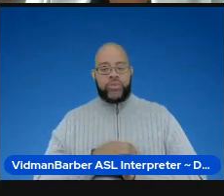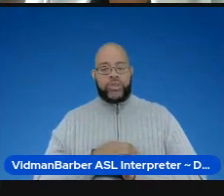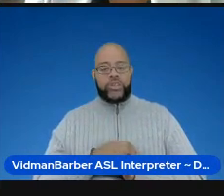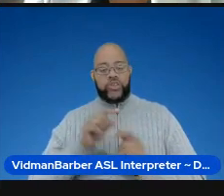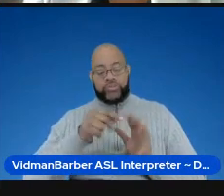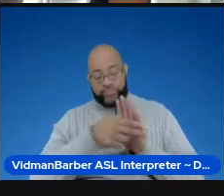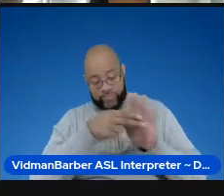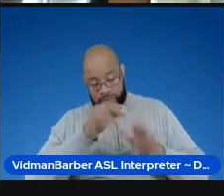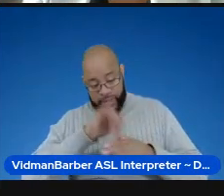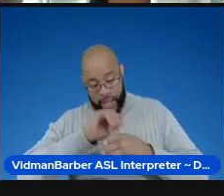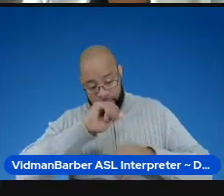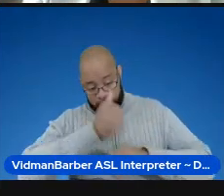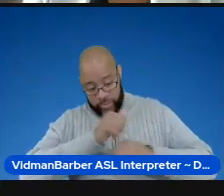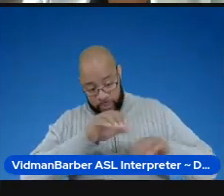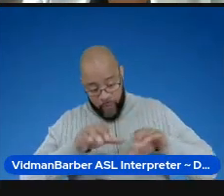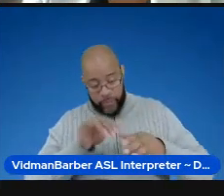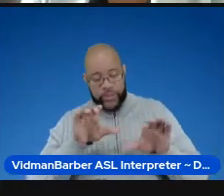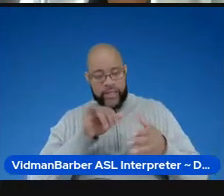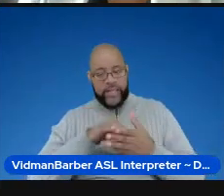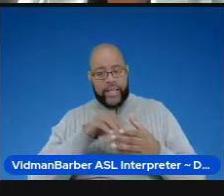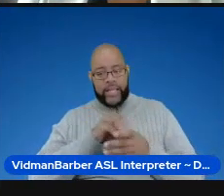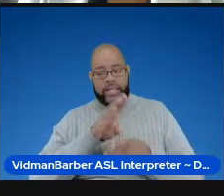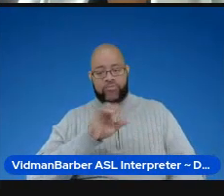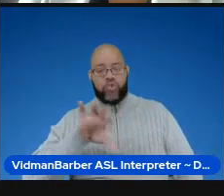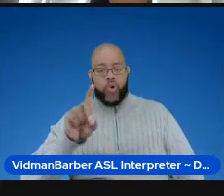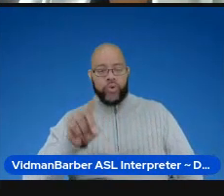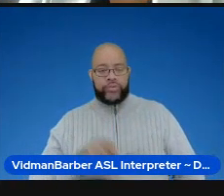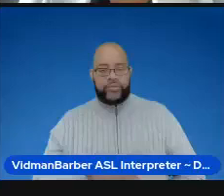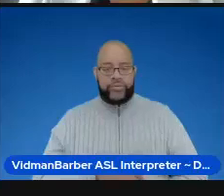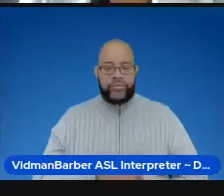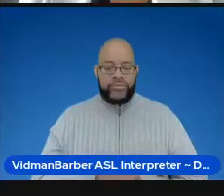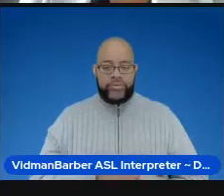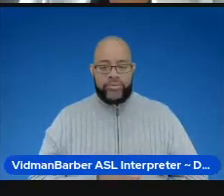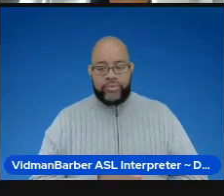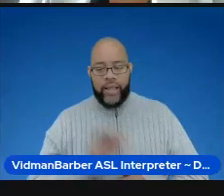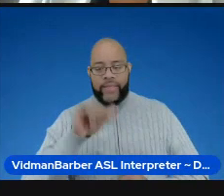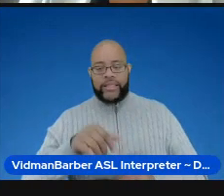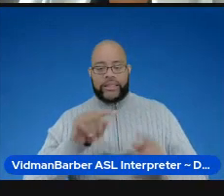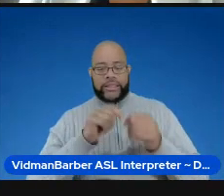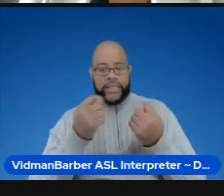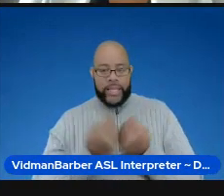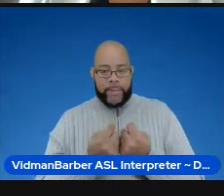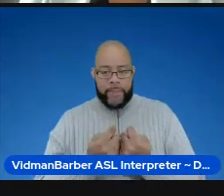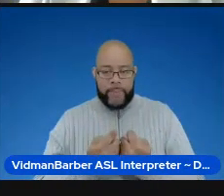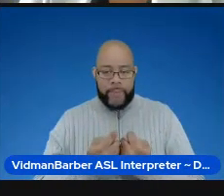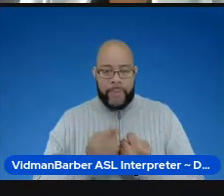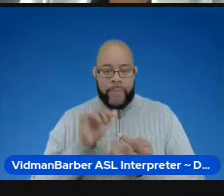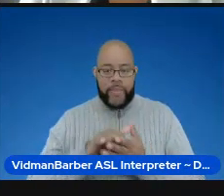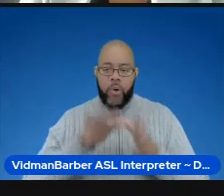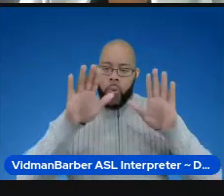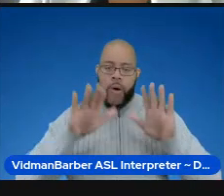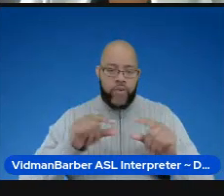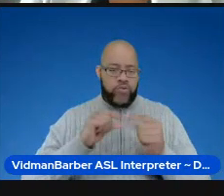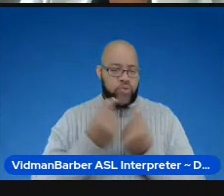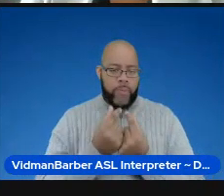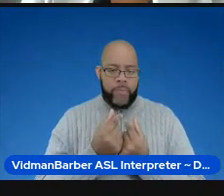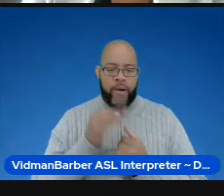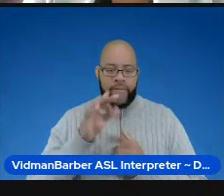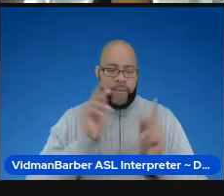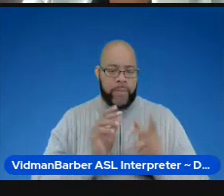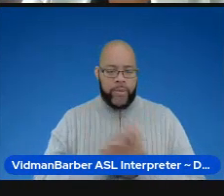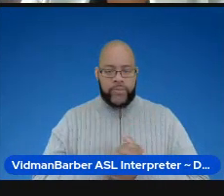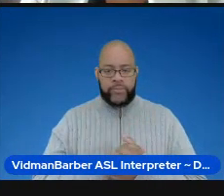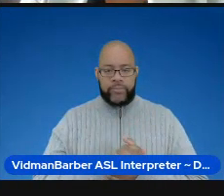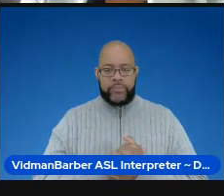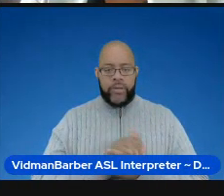the performance of the test were done at the Broad. And this is the team, which was a fantastic group of people. It